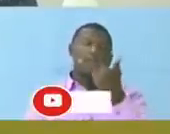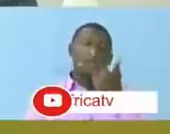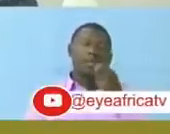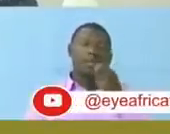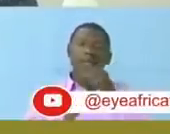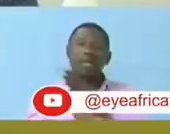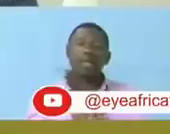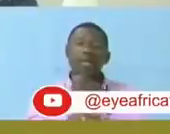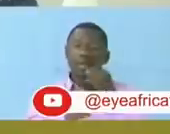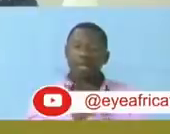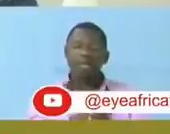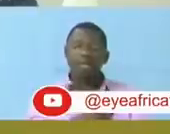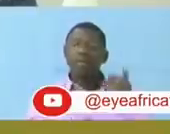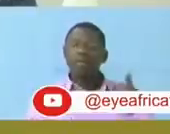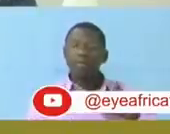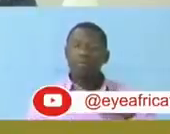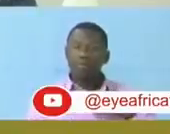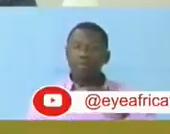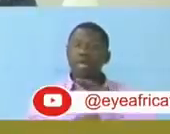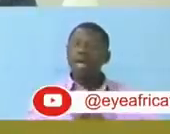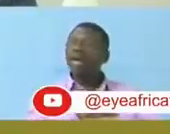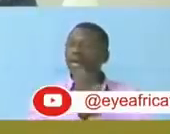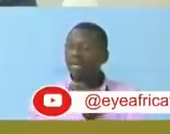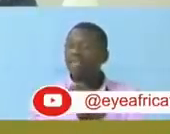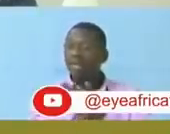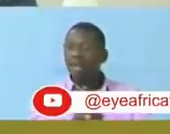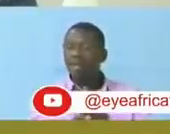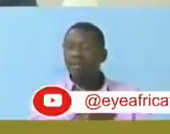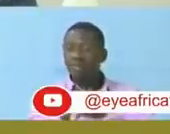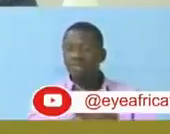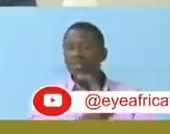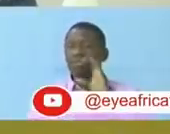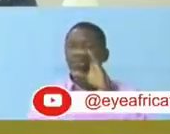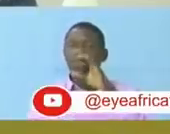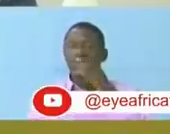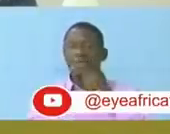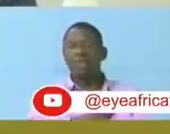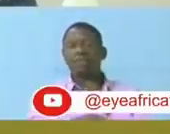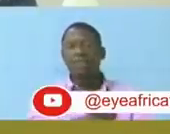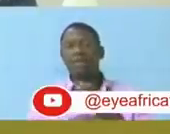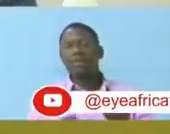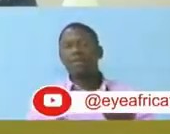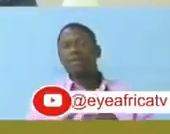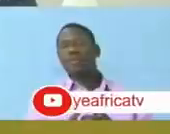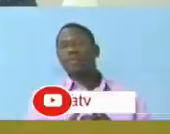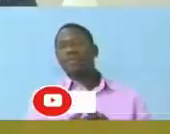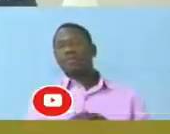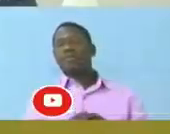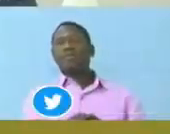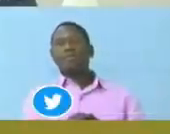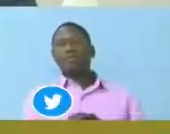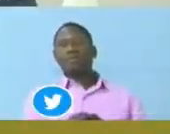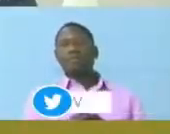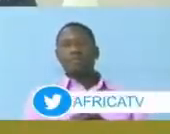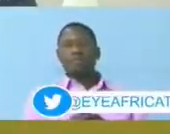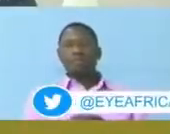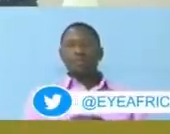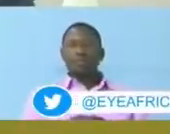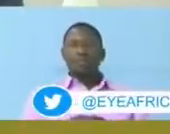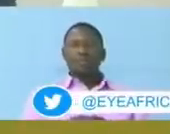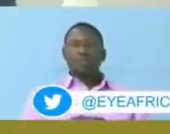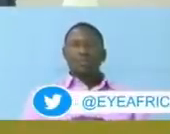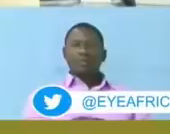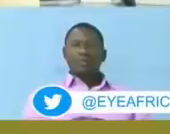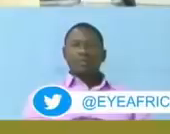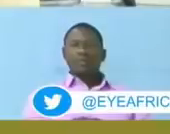But I have focused on what all the young people are doing. Masakunda is being done. World Bank is doing. Ghanaian dinse imam